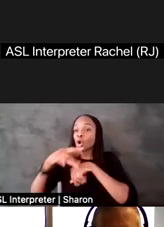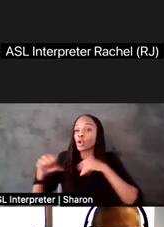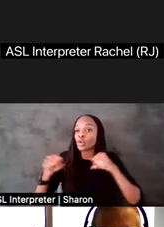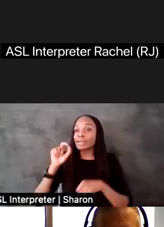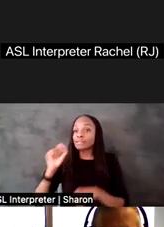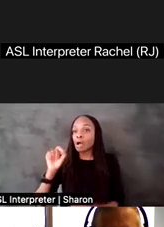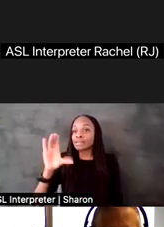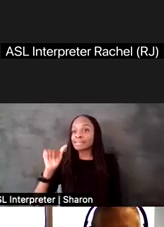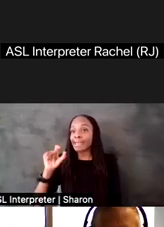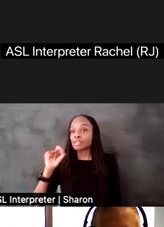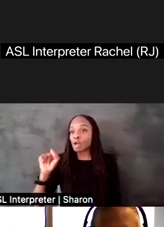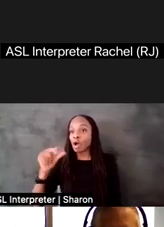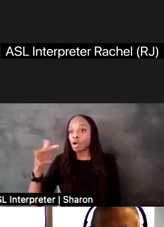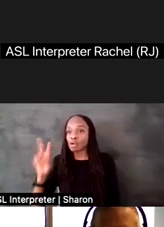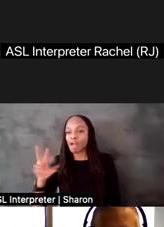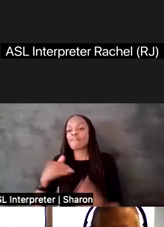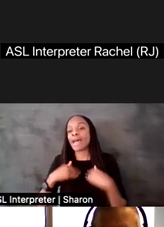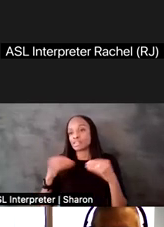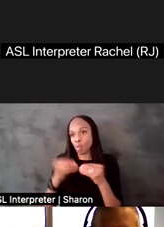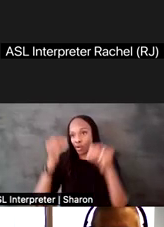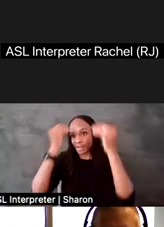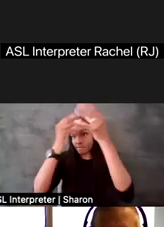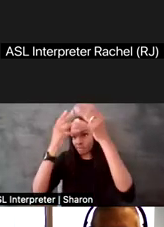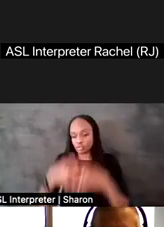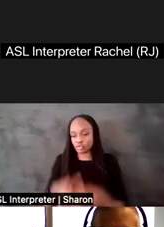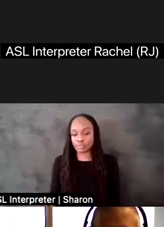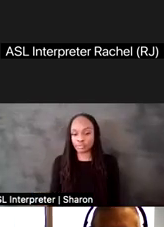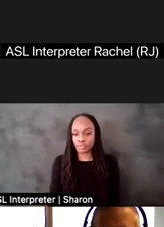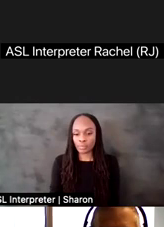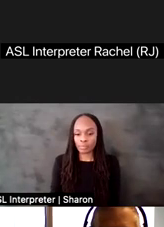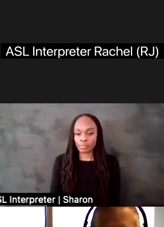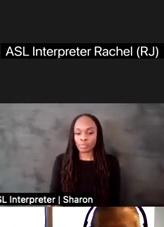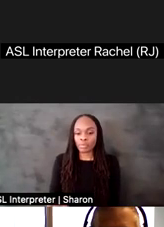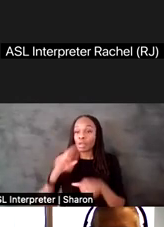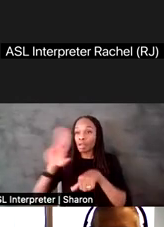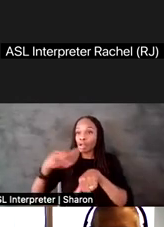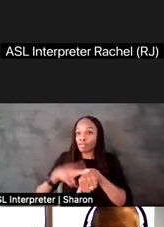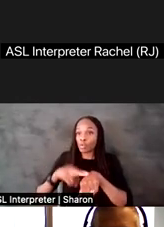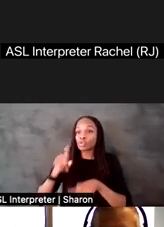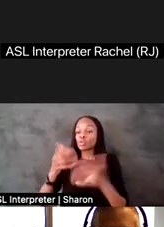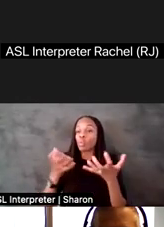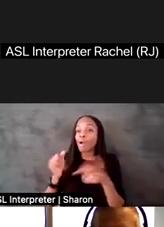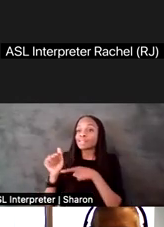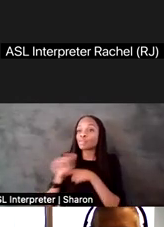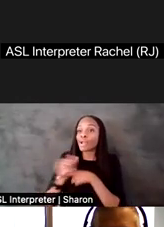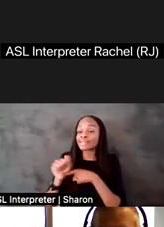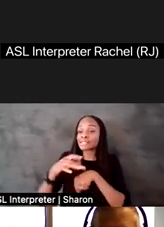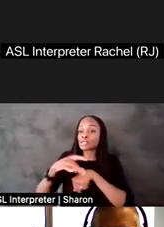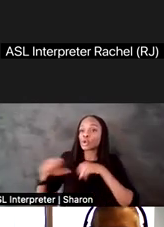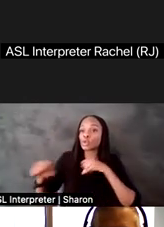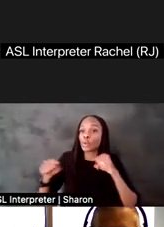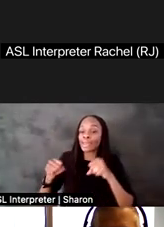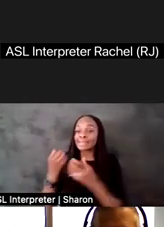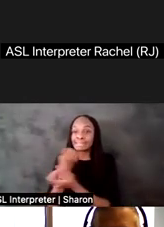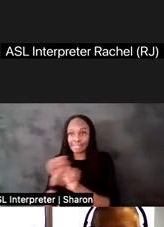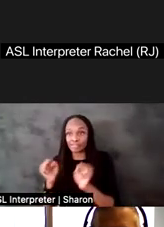earthquake.ca.gov has information on all of these as well. Of course, you're going to practice earthquake safety during shakeout. We